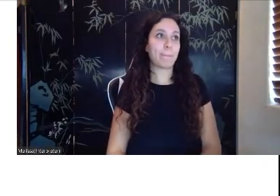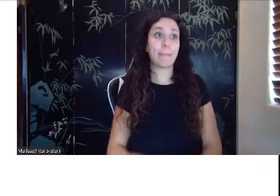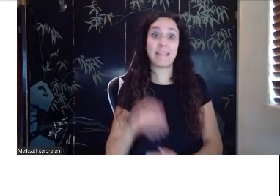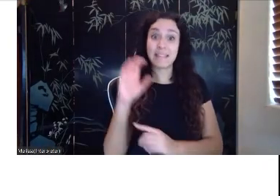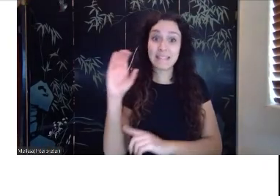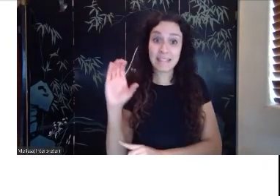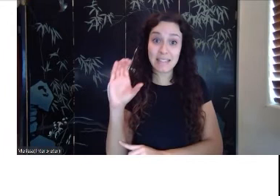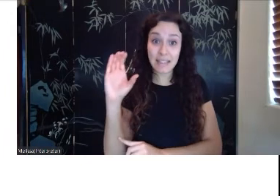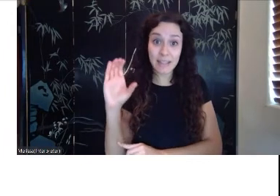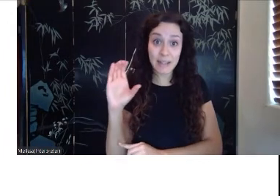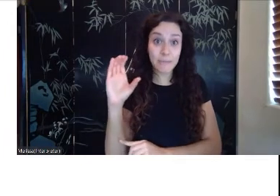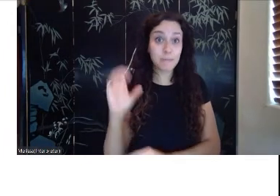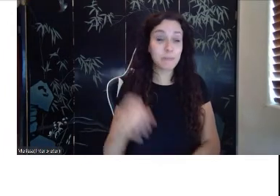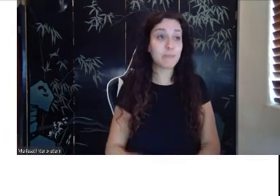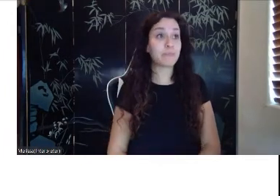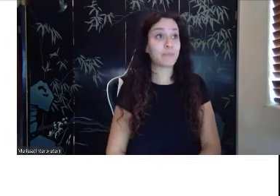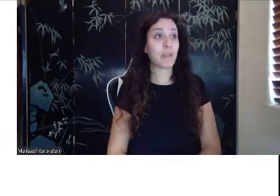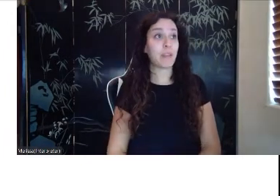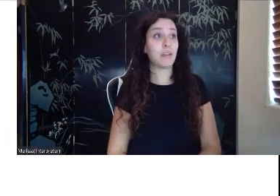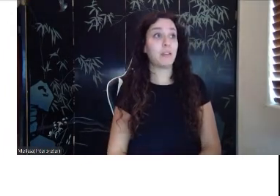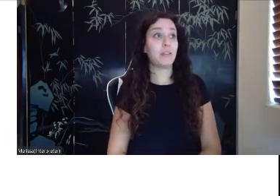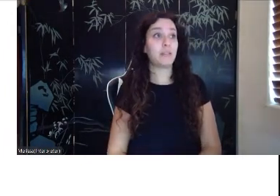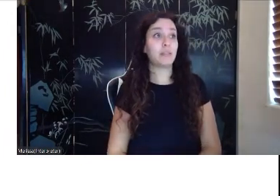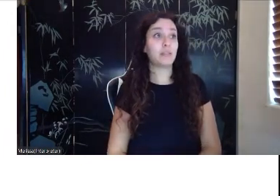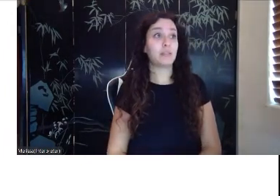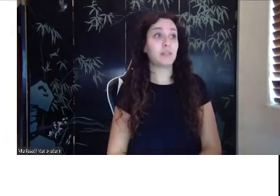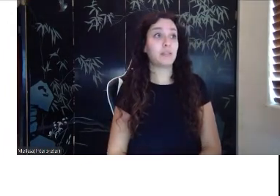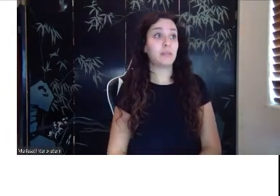Okay. All right, so C,